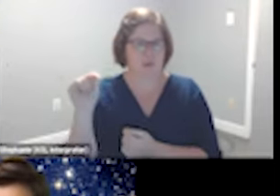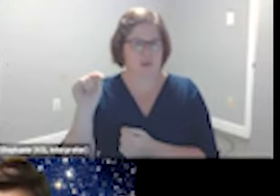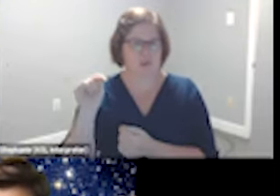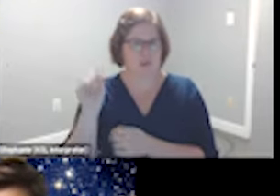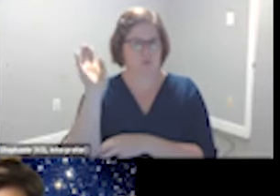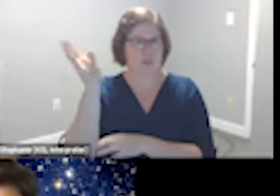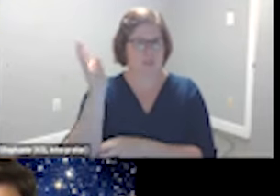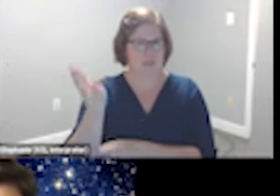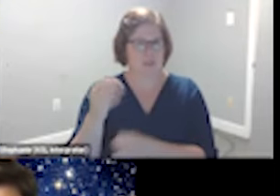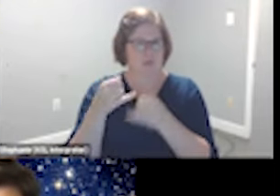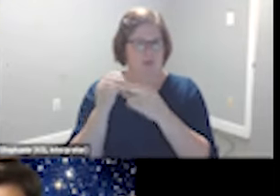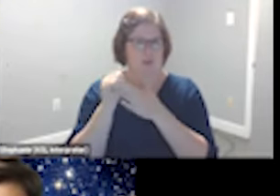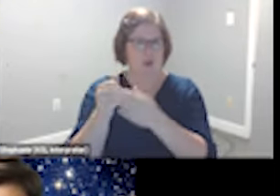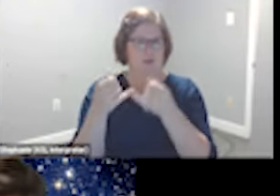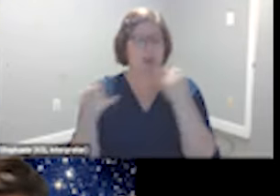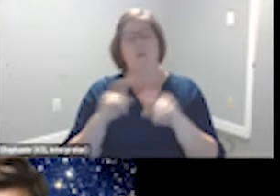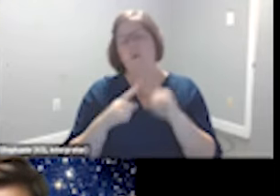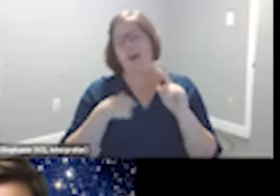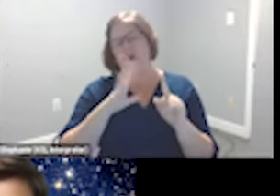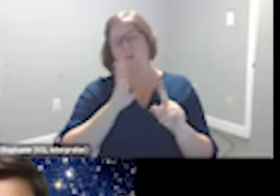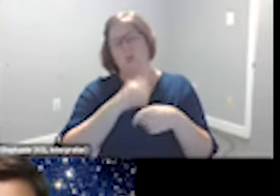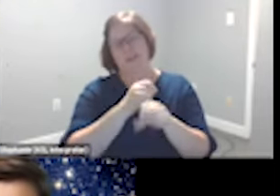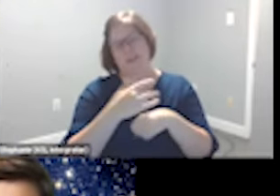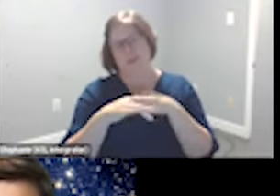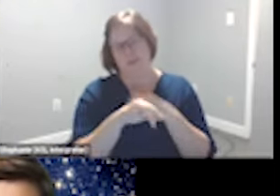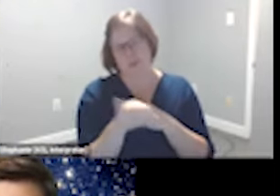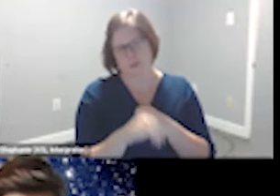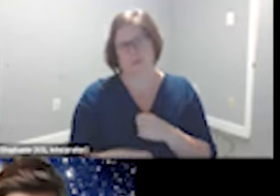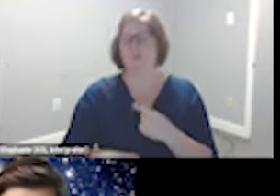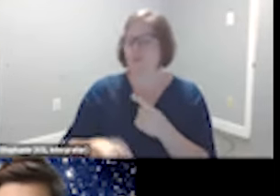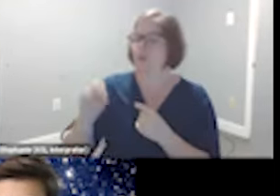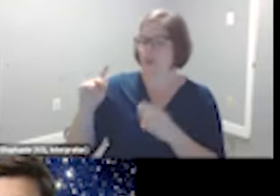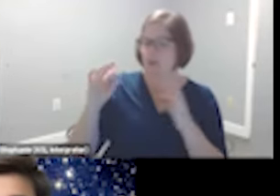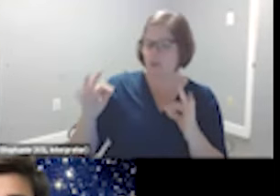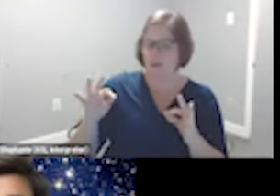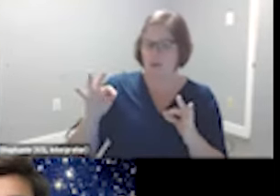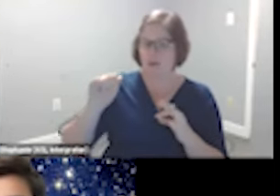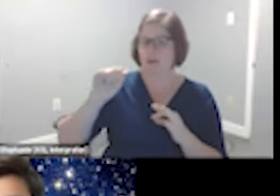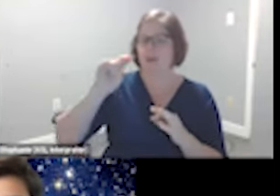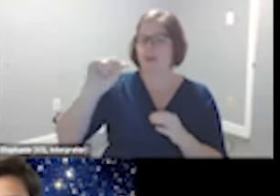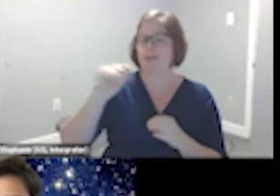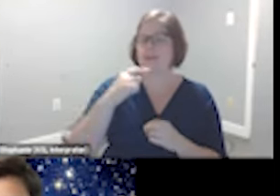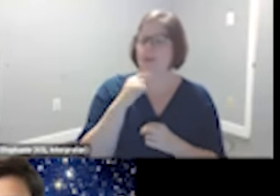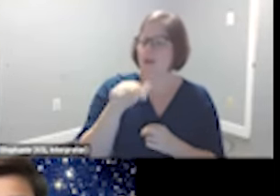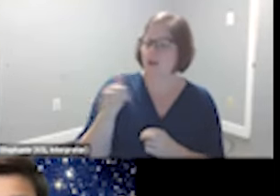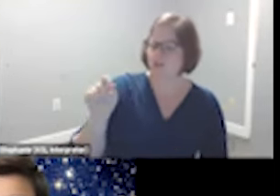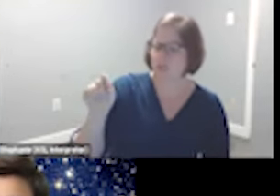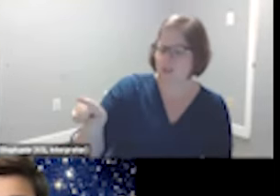make all of those links available as well. Fantastic. And then another question here from Adrian in the chat, who asks, is